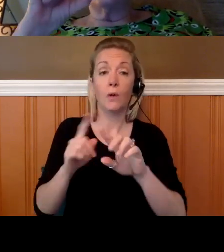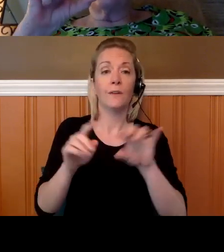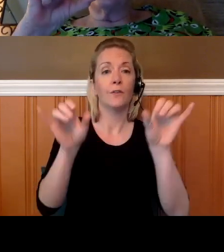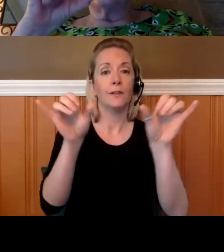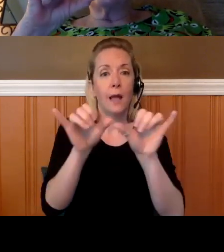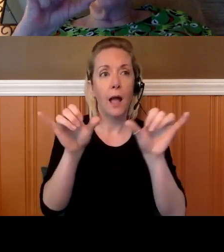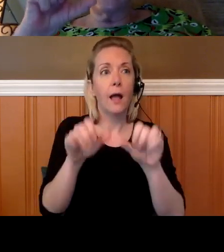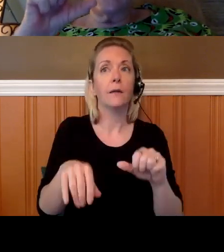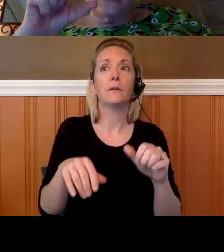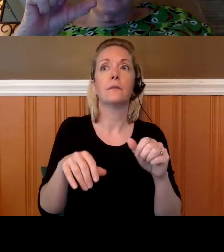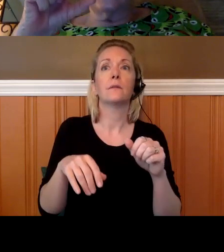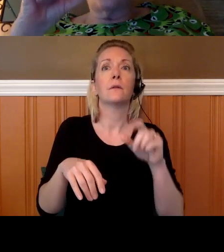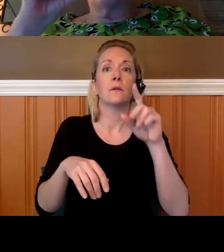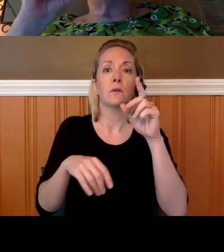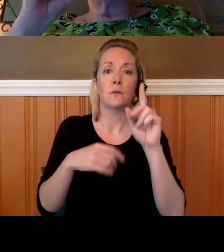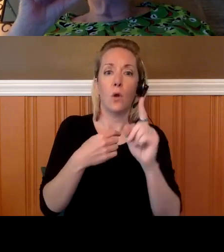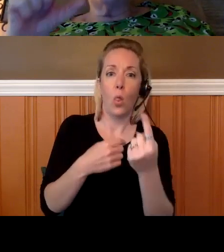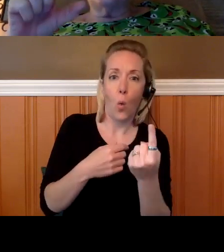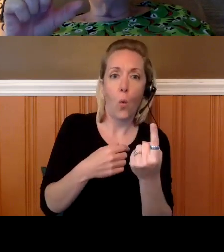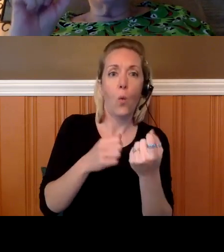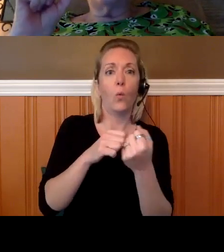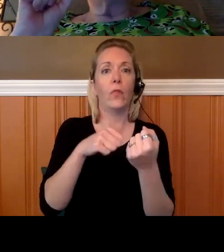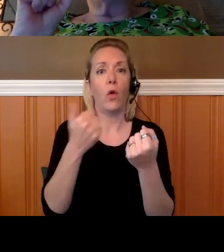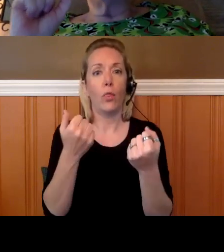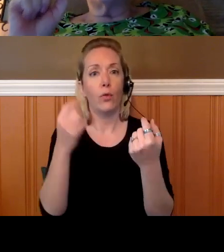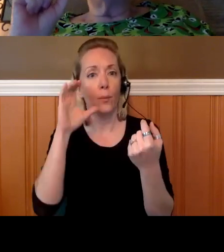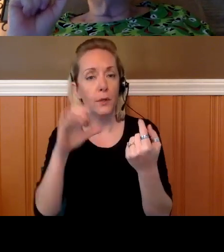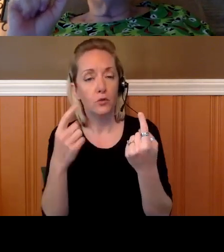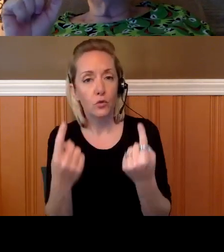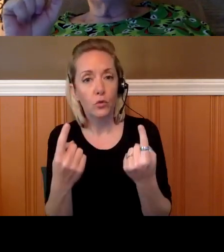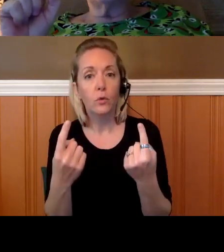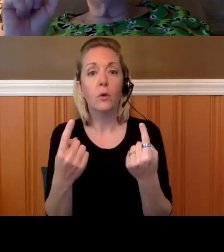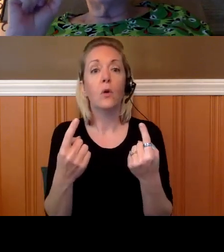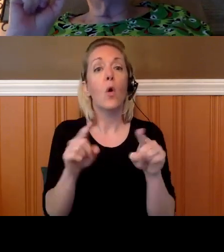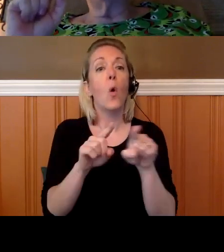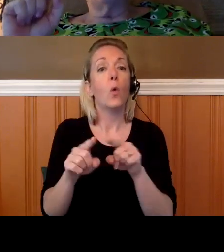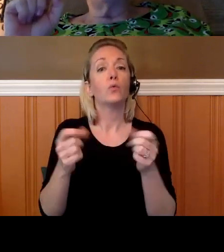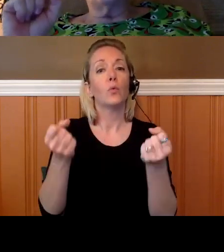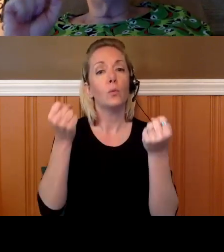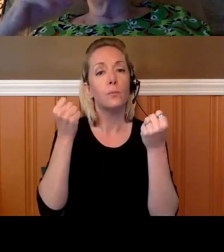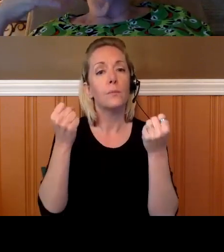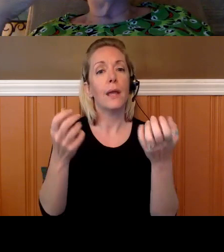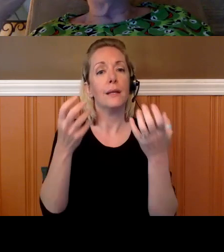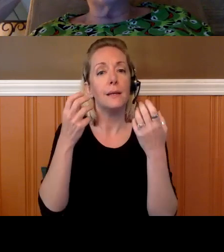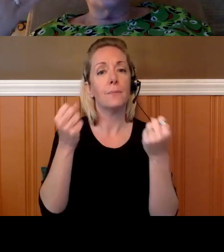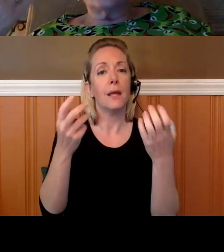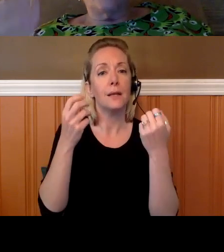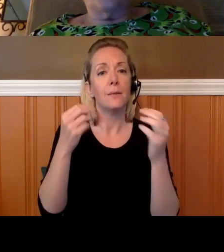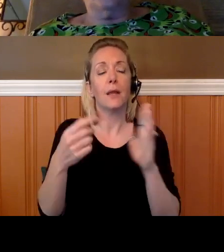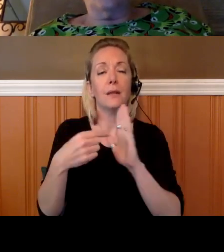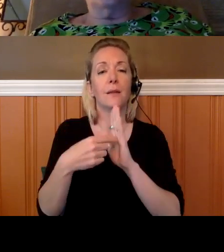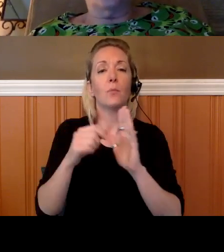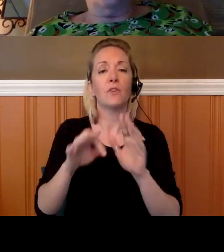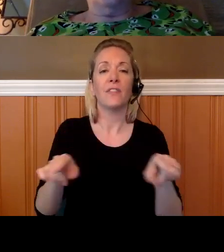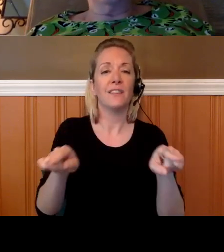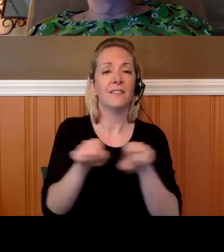different sizes, but then we have to present multiple exemplars of that concept that they